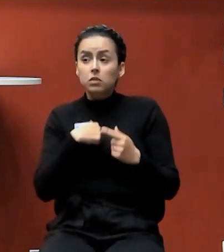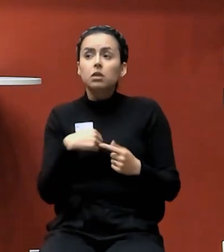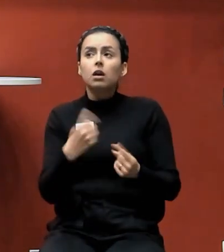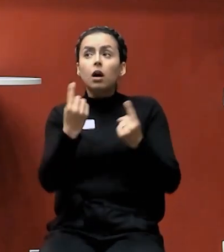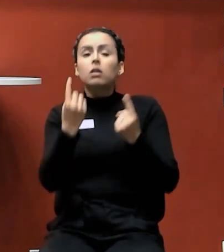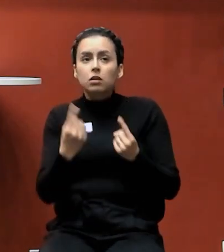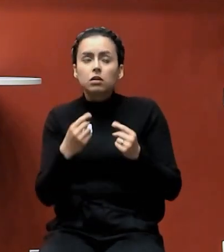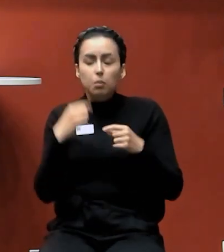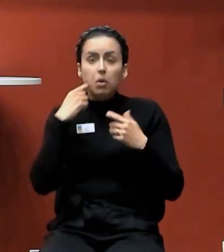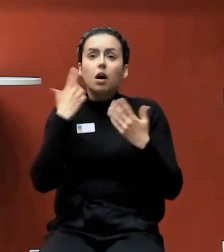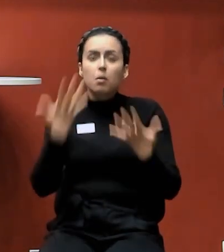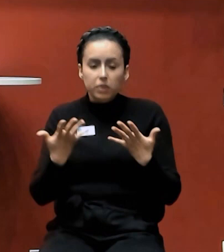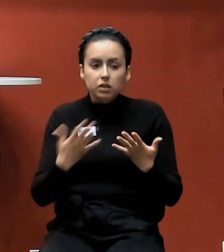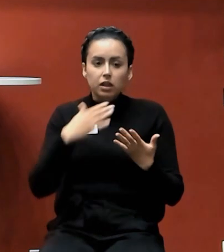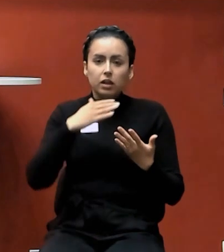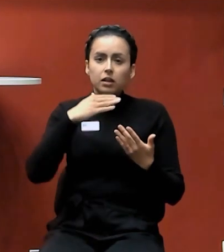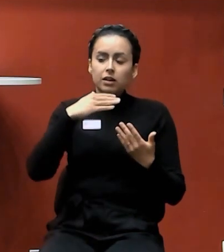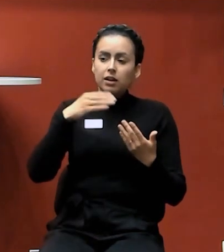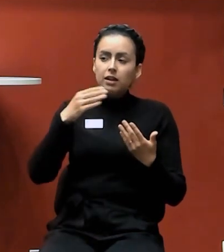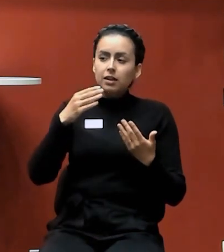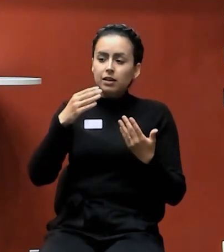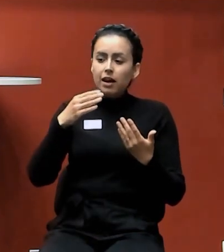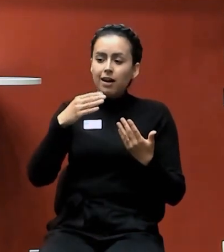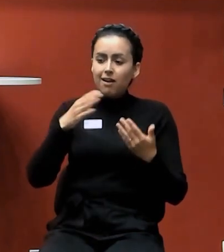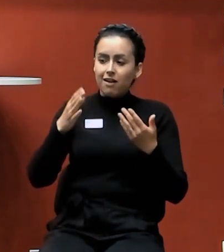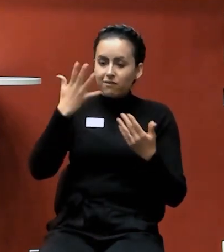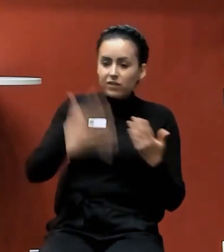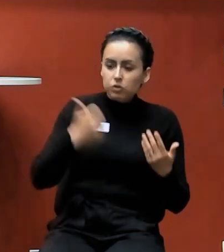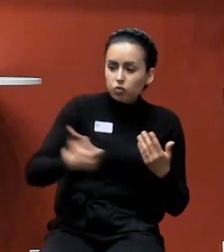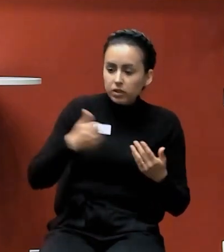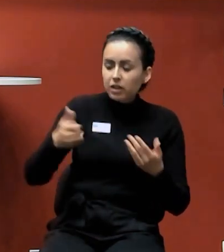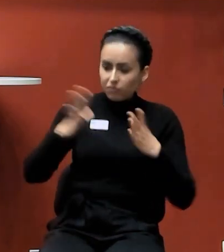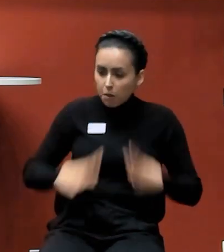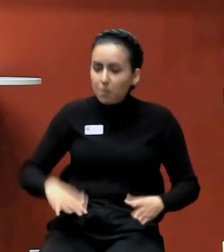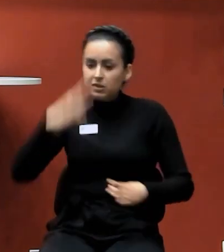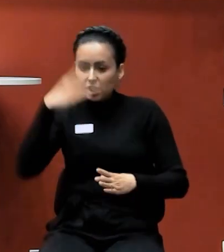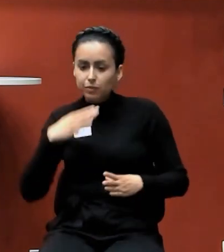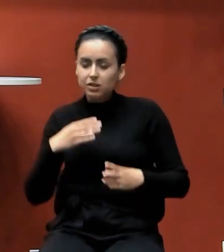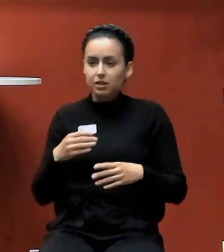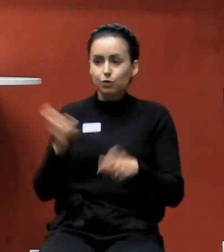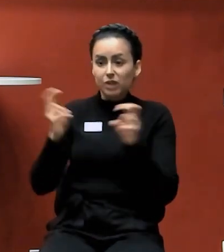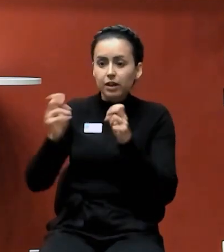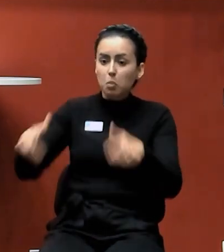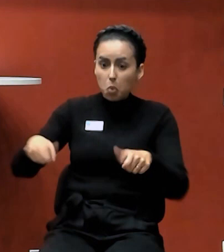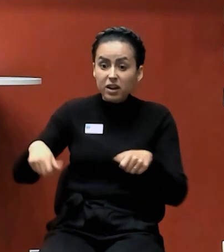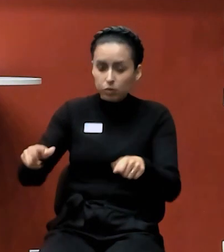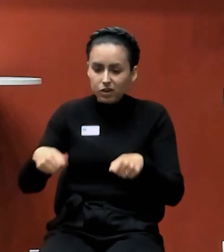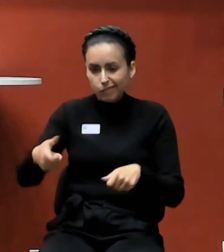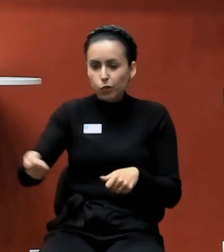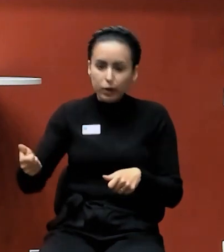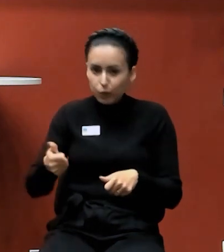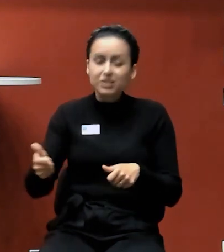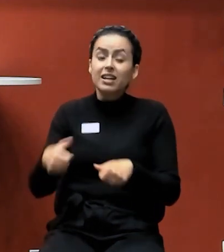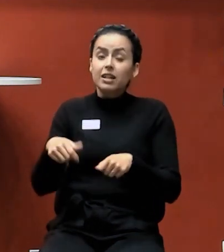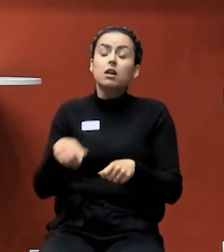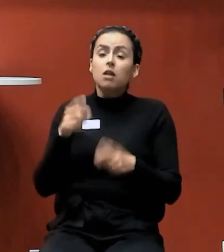disabled people in their 50s, like in a power chair, owning the space in an outdoor festival, that's quite radical, that's quite